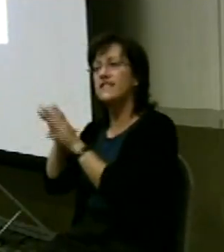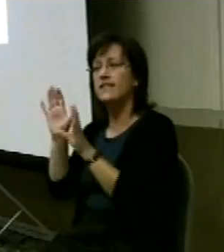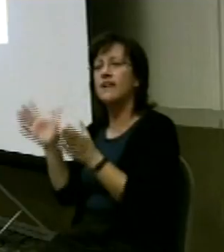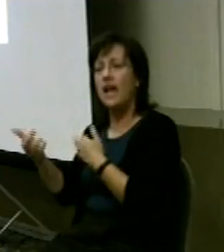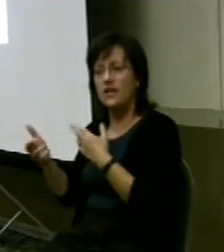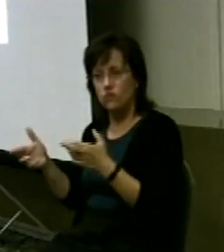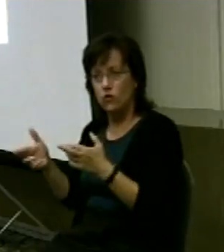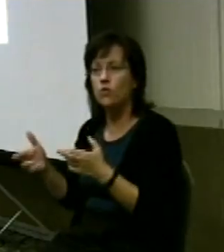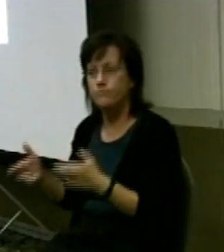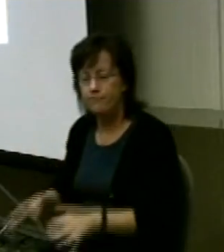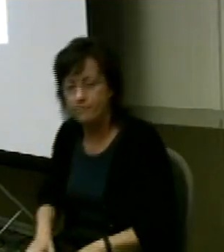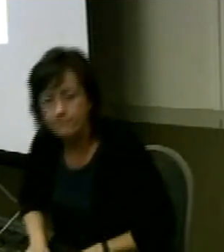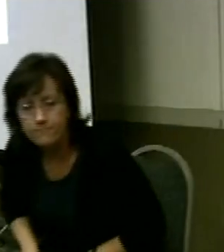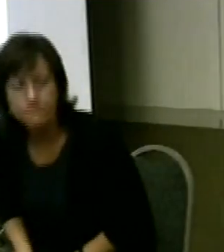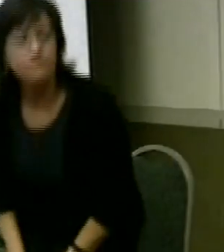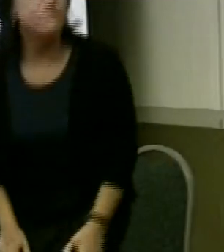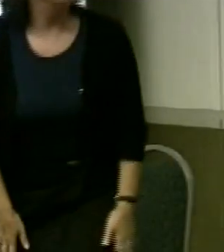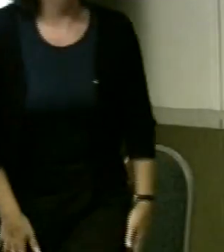that.